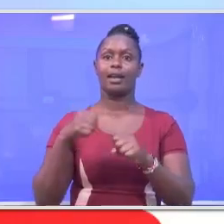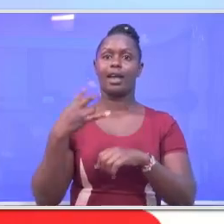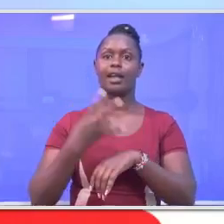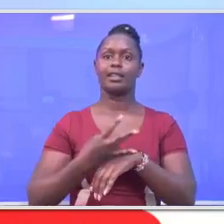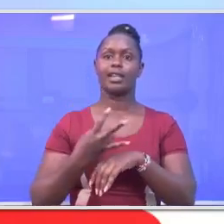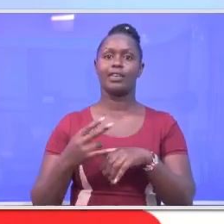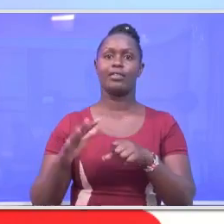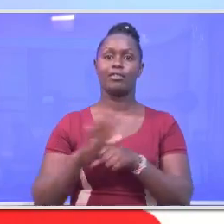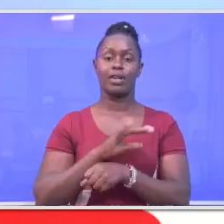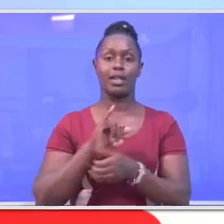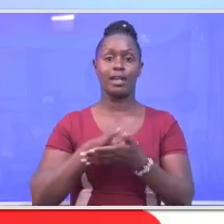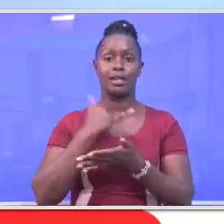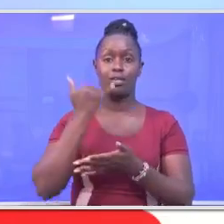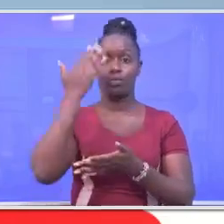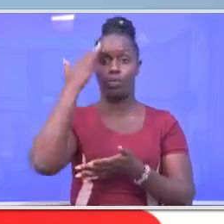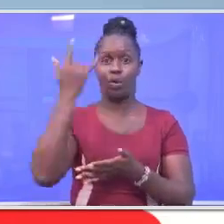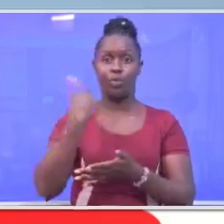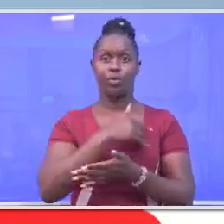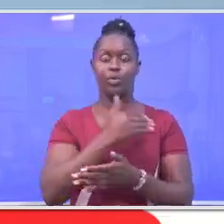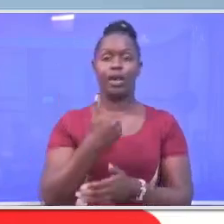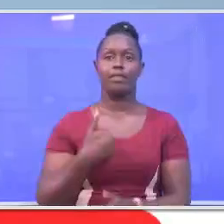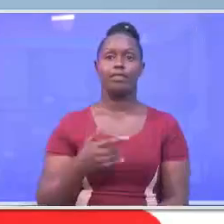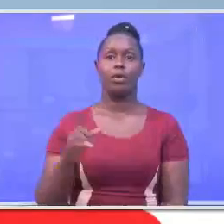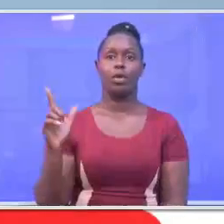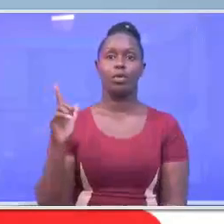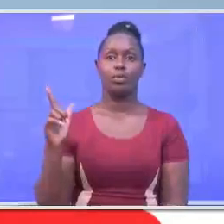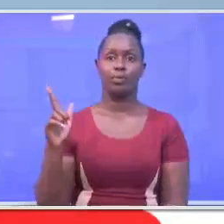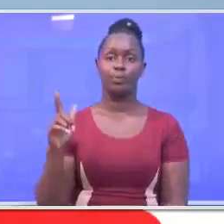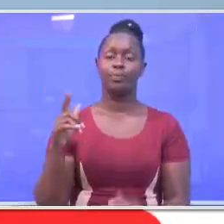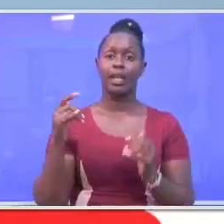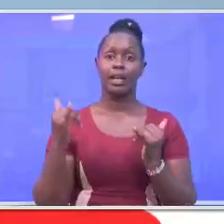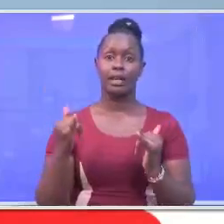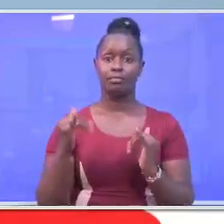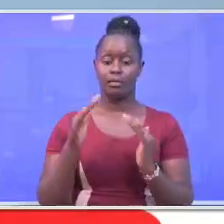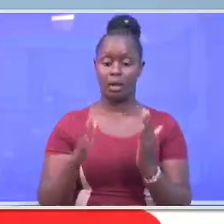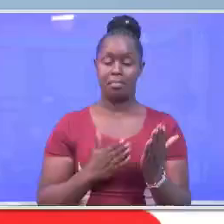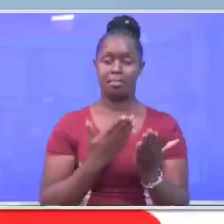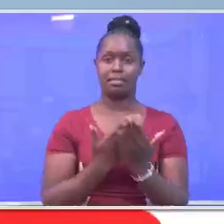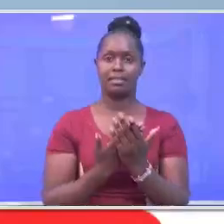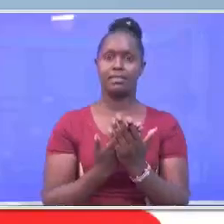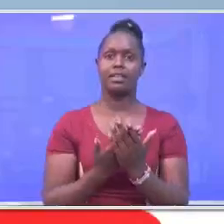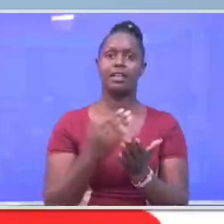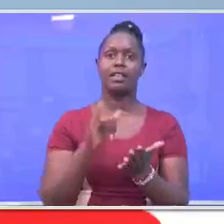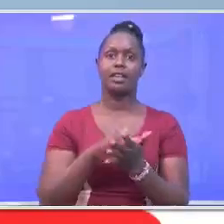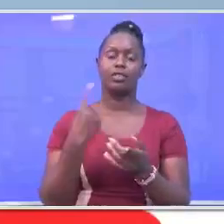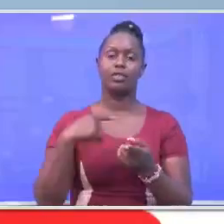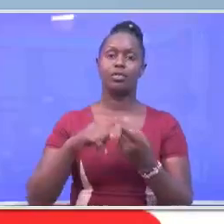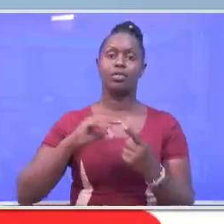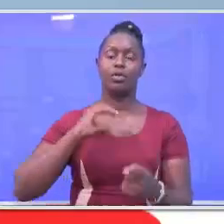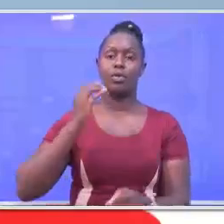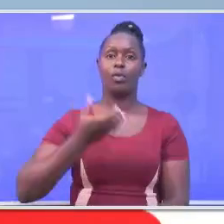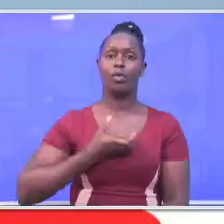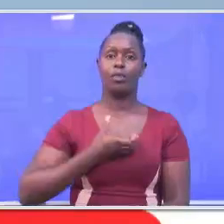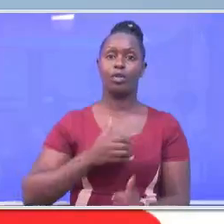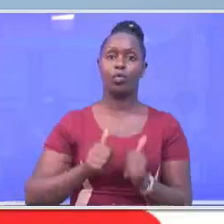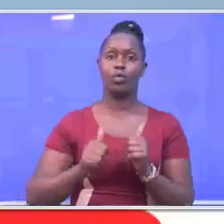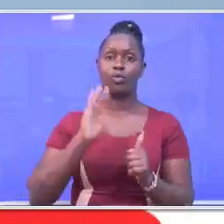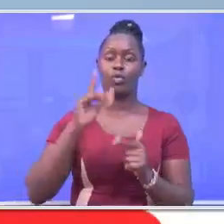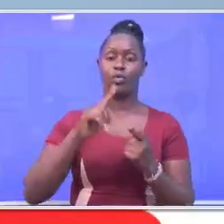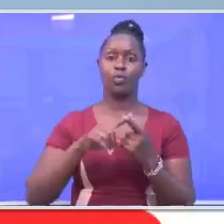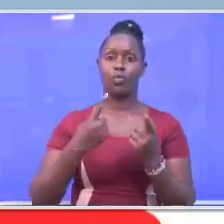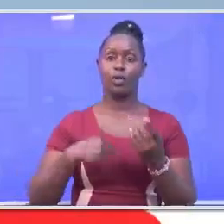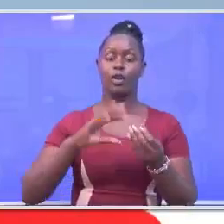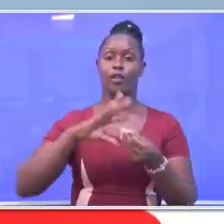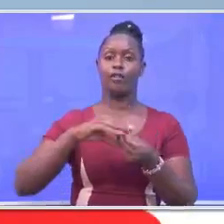Na ndio kwa maana tumeleta sheria. The proprietors presented their submissions to the committee, which will form part of